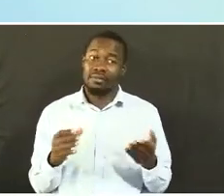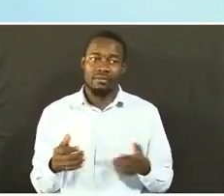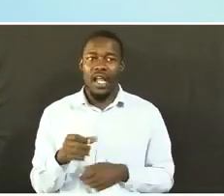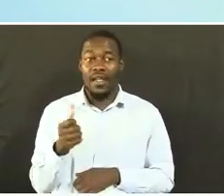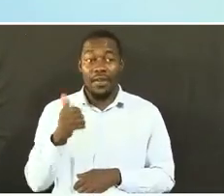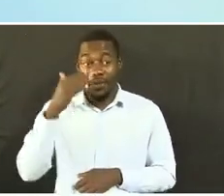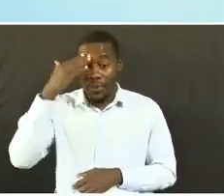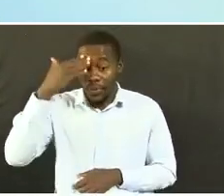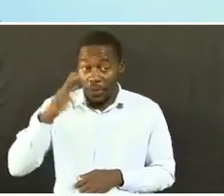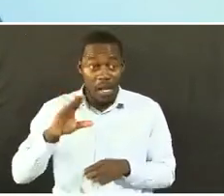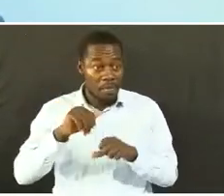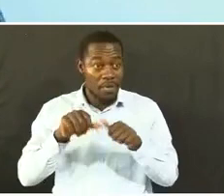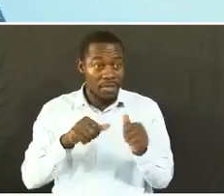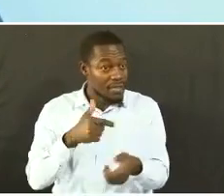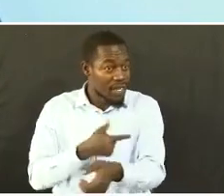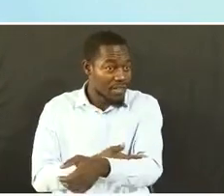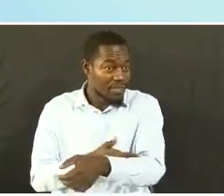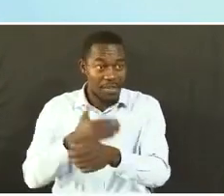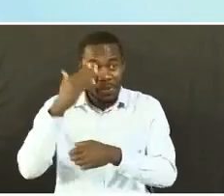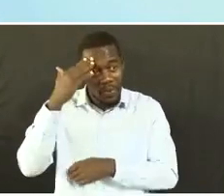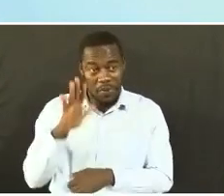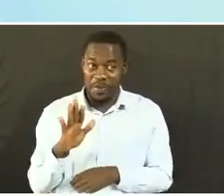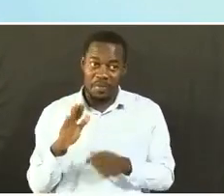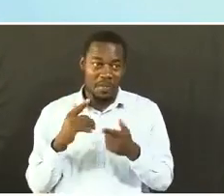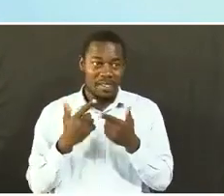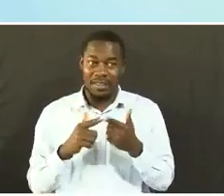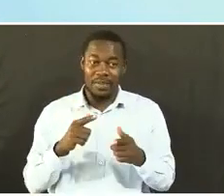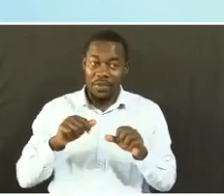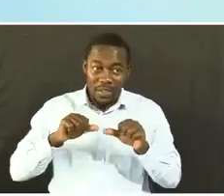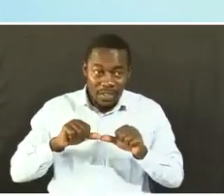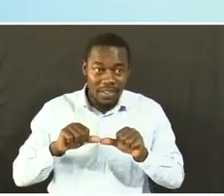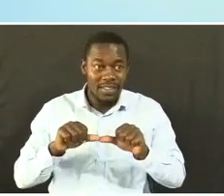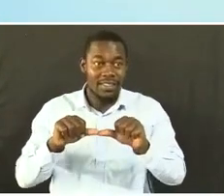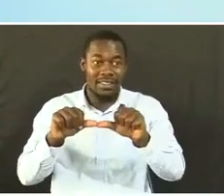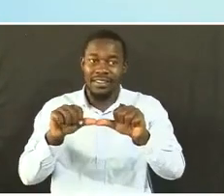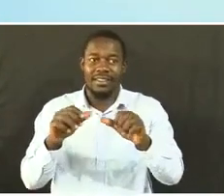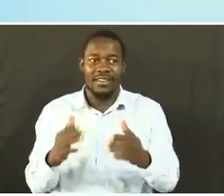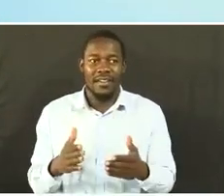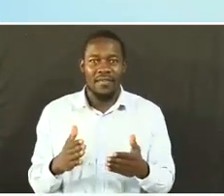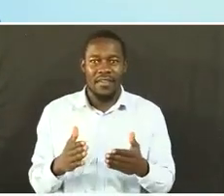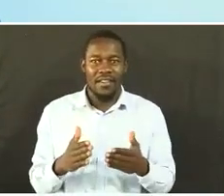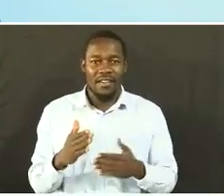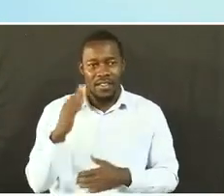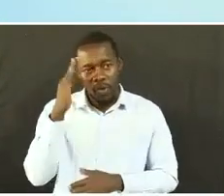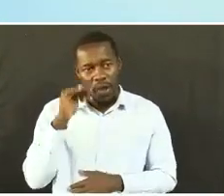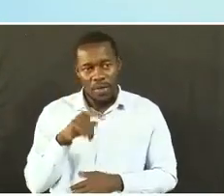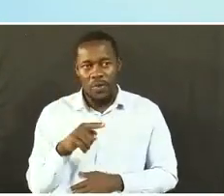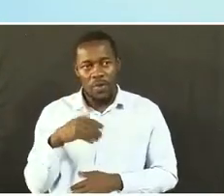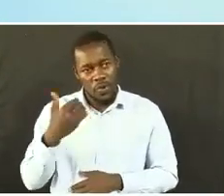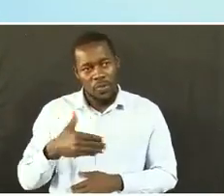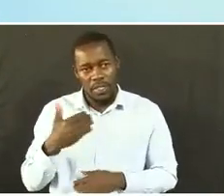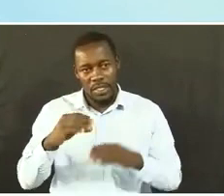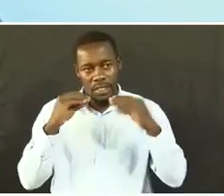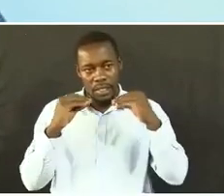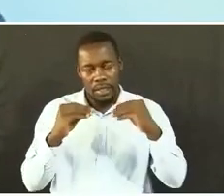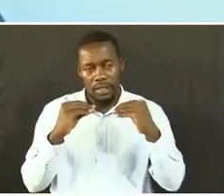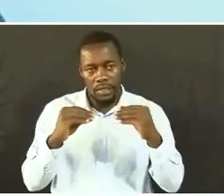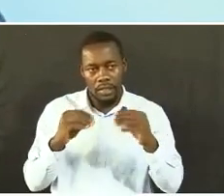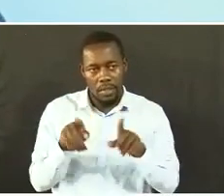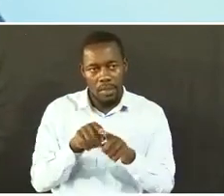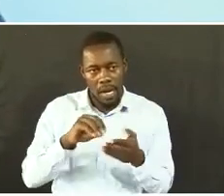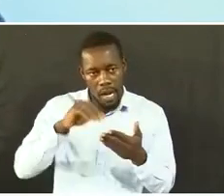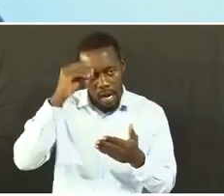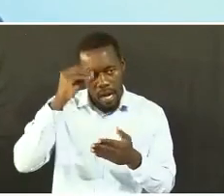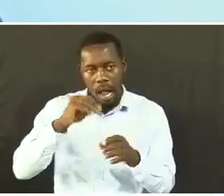that is part of this the reason why we are having this presentation, so that you are aware that these things are there in the community in which we live. But